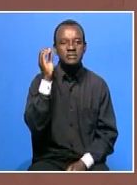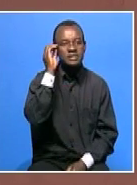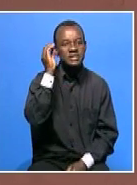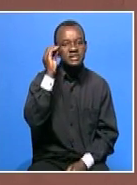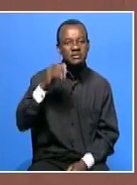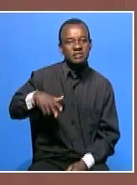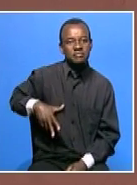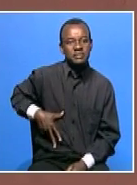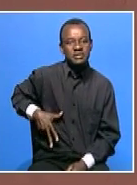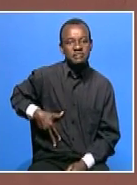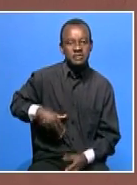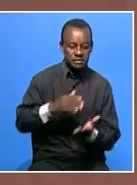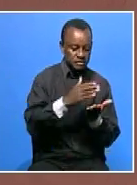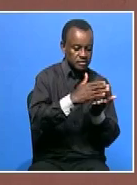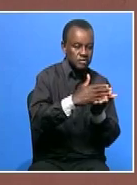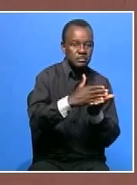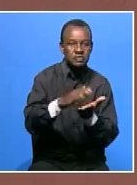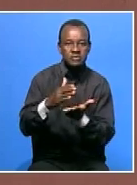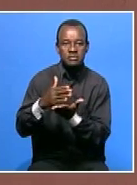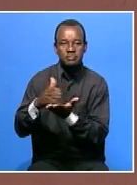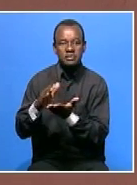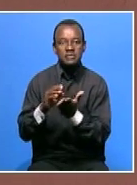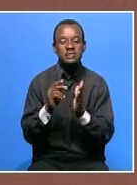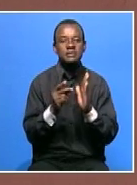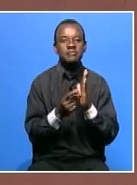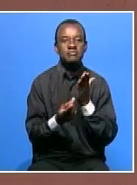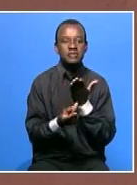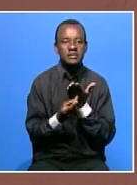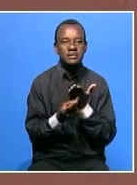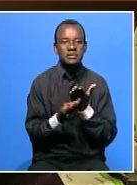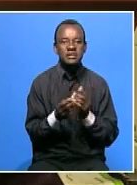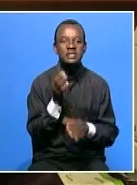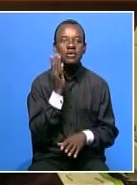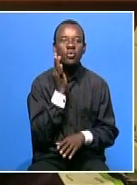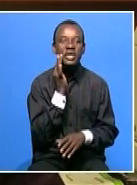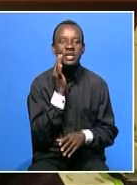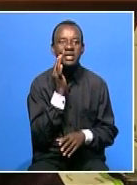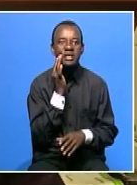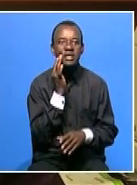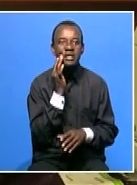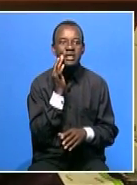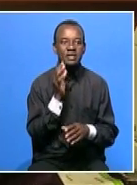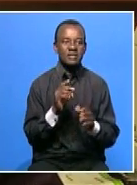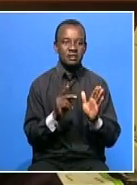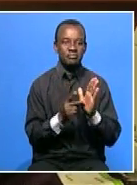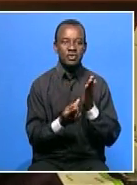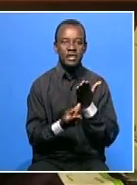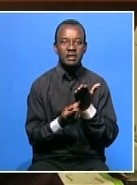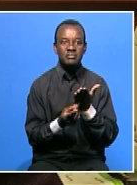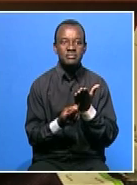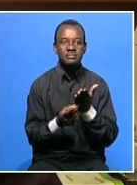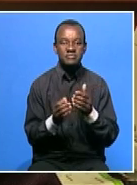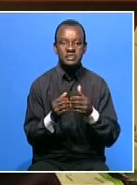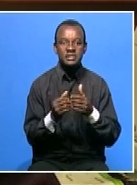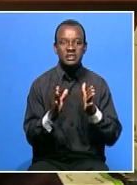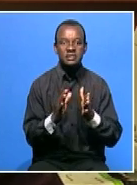distribution plan, and did they have a say in it when it was drawn up? Our approach is that, like I've